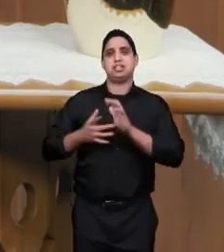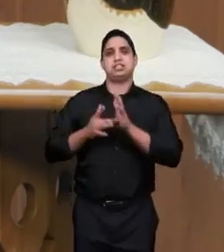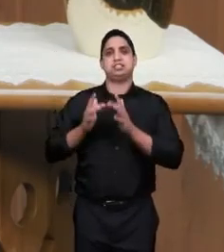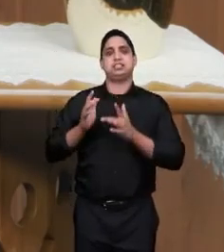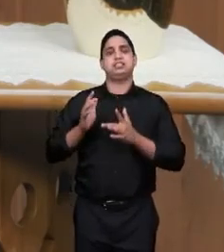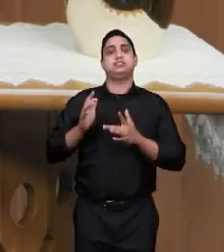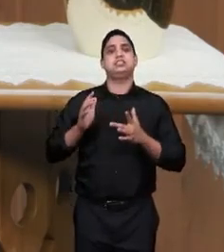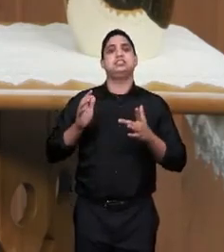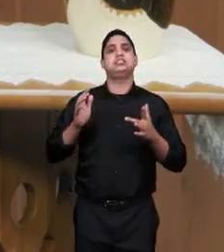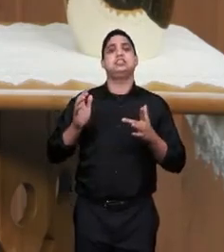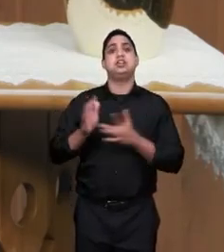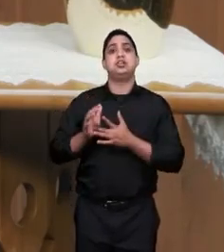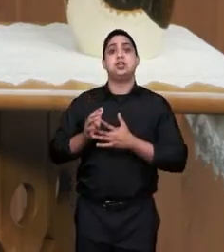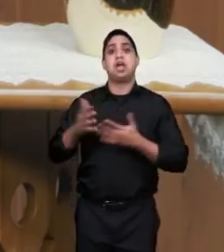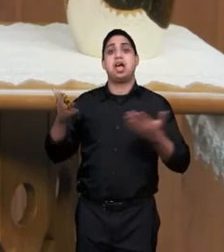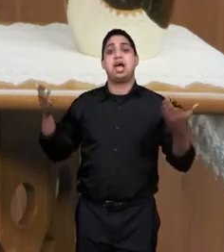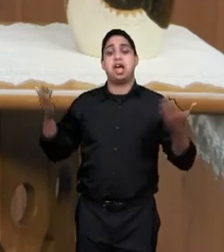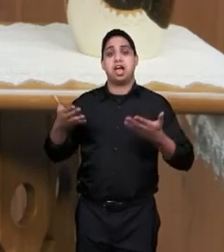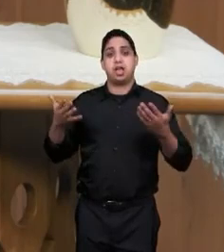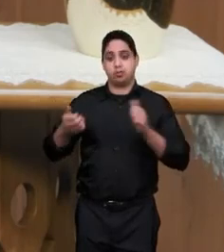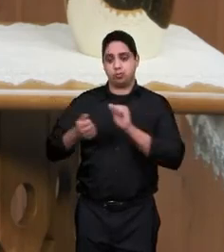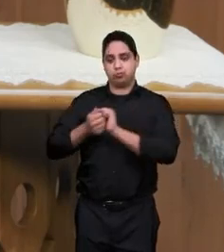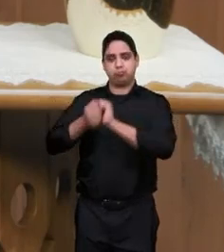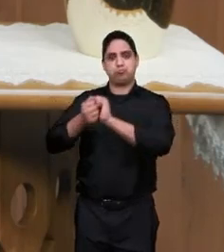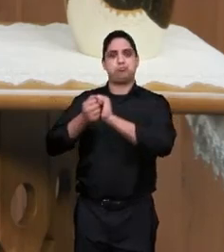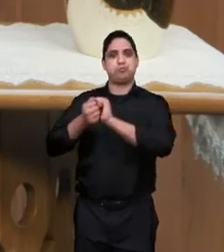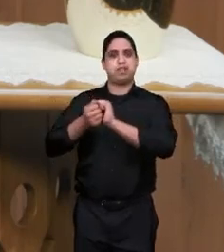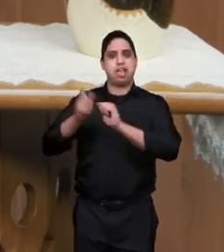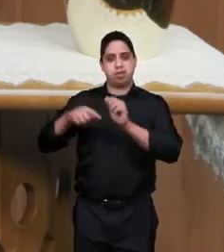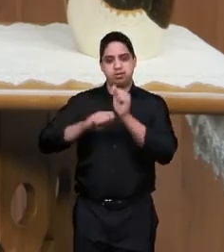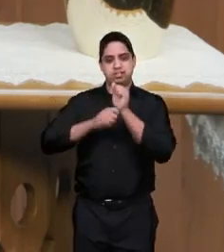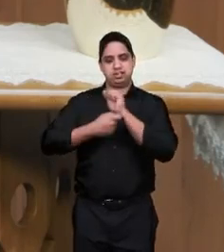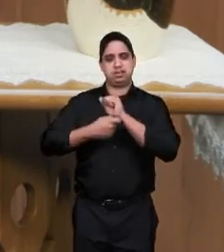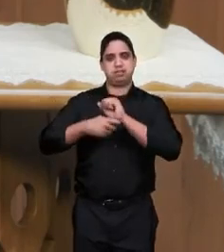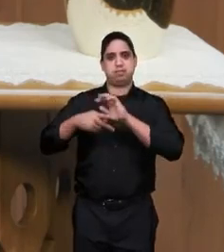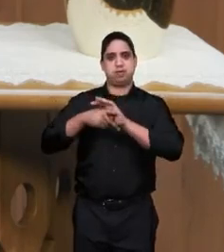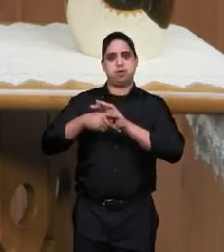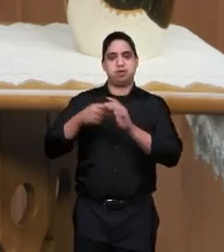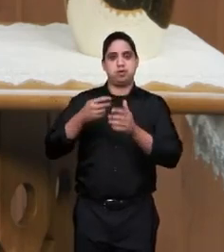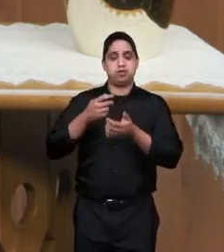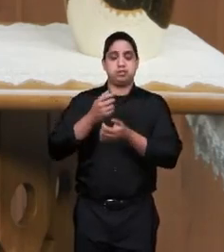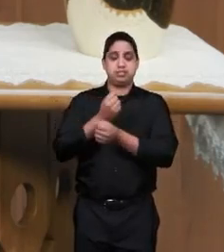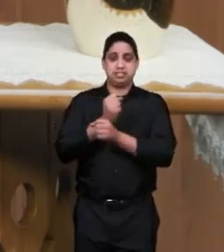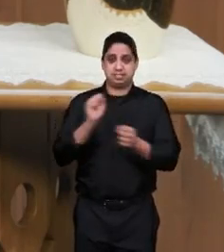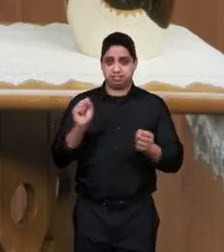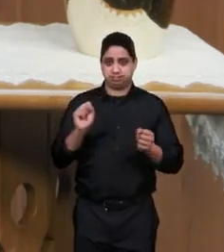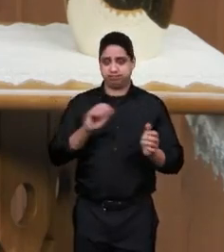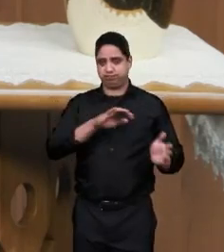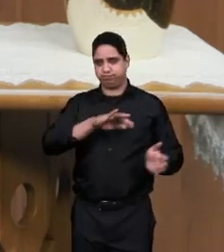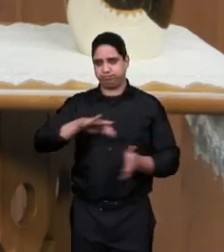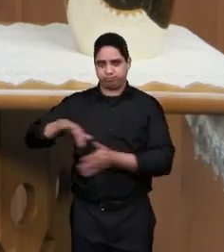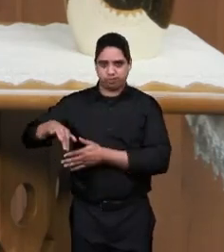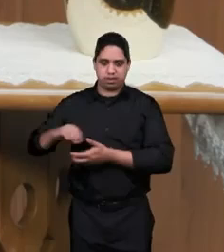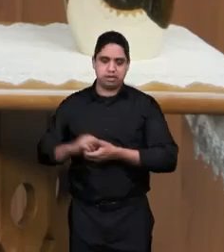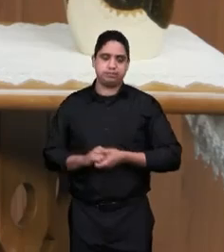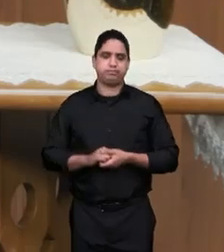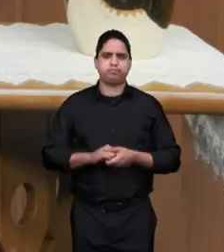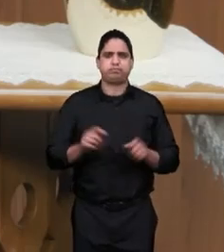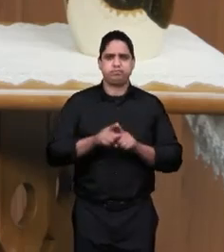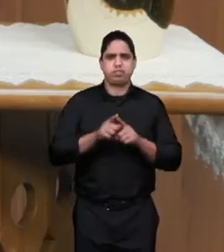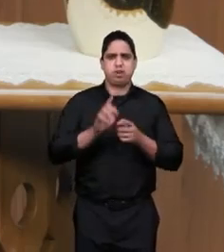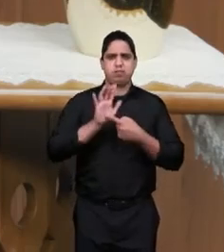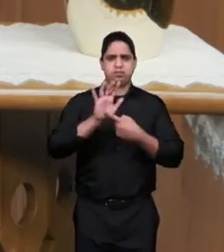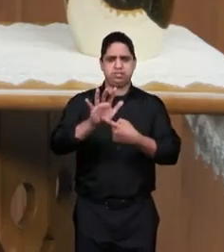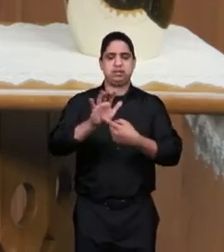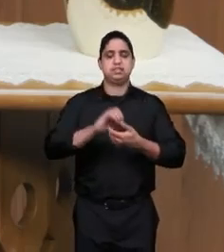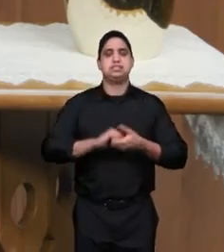is resurrected. This is the great mystery of this riddle. And I'd also like to share, there was a